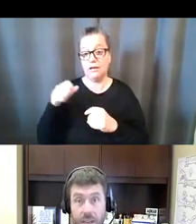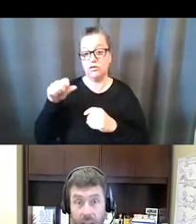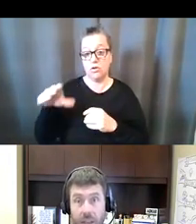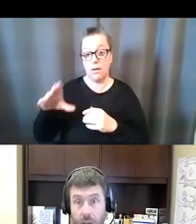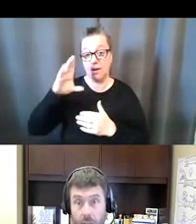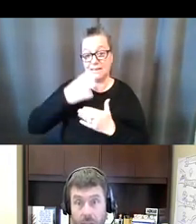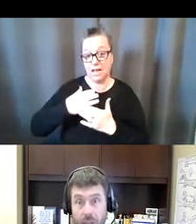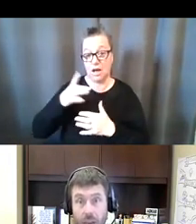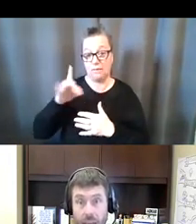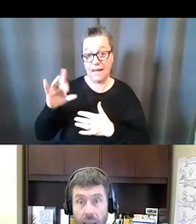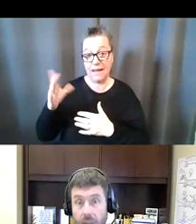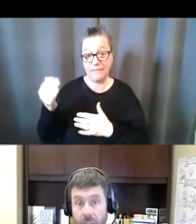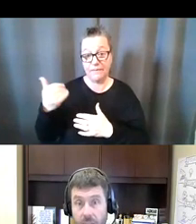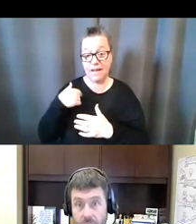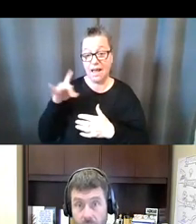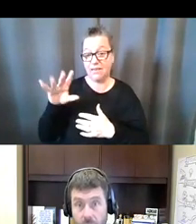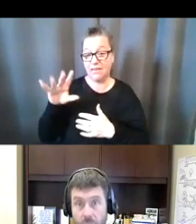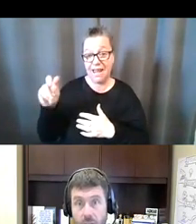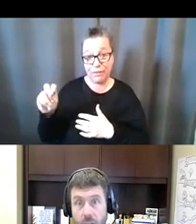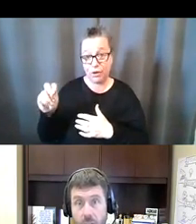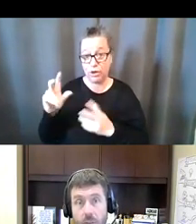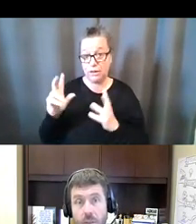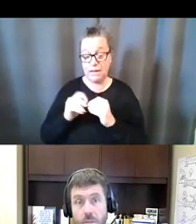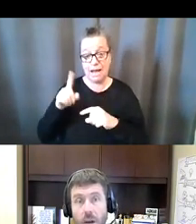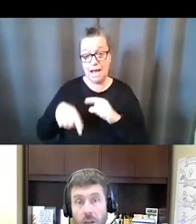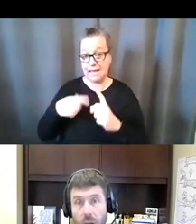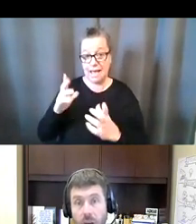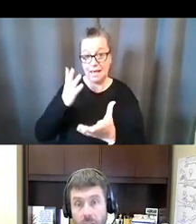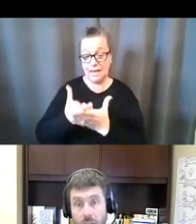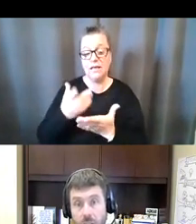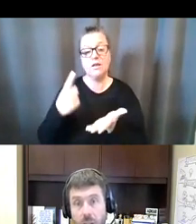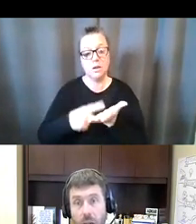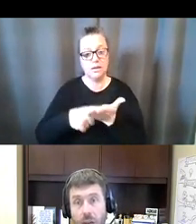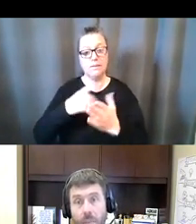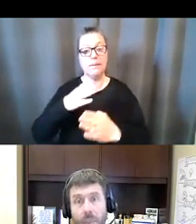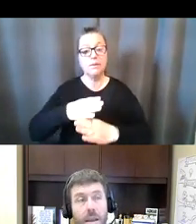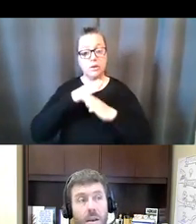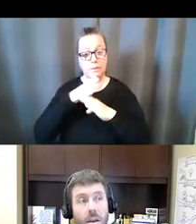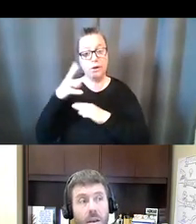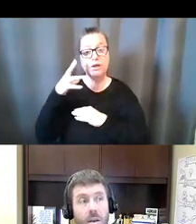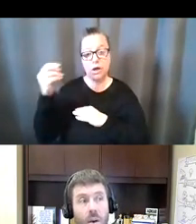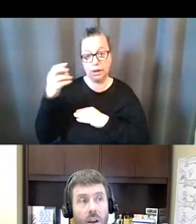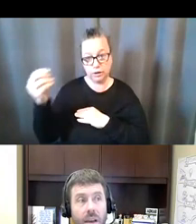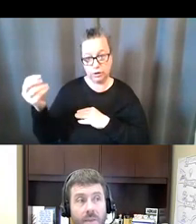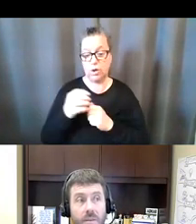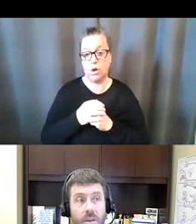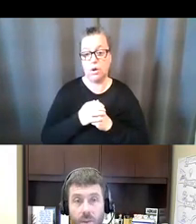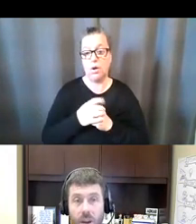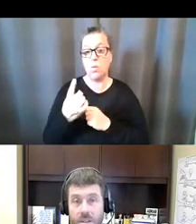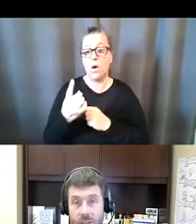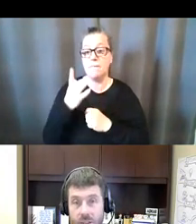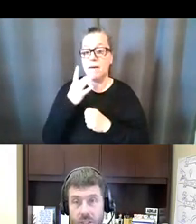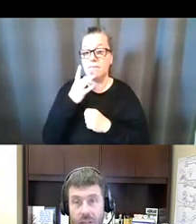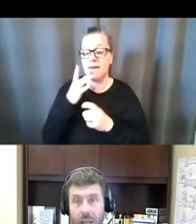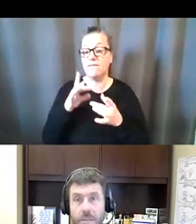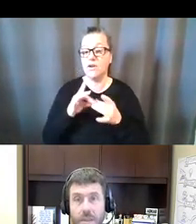8:15 and I have an 8:30 meeting that I can't make it to. So sometimes those barriers are external. One of my favorite